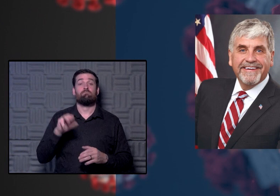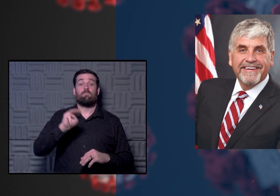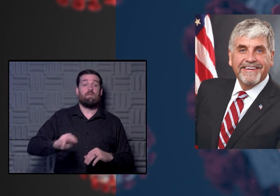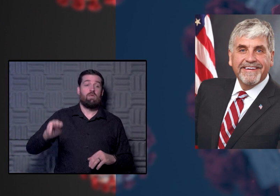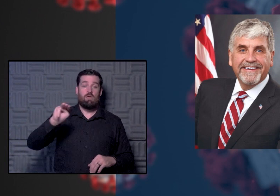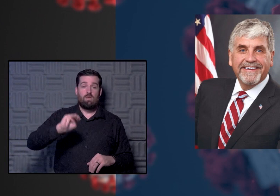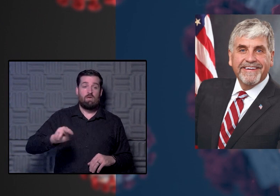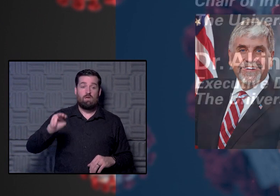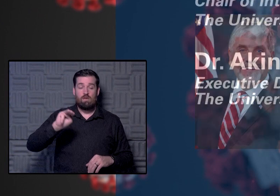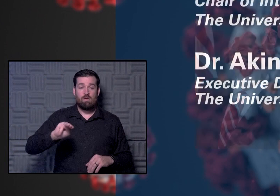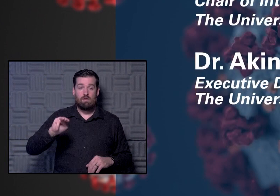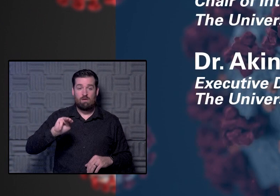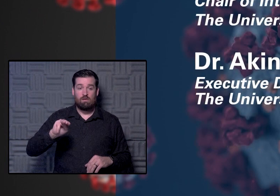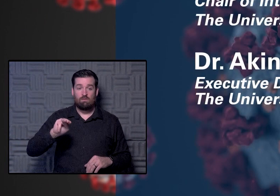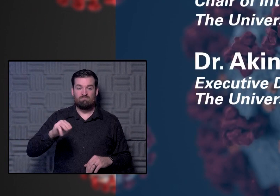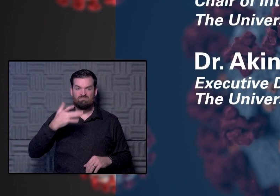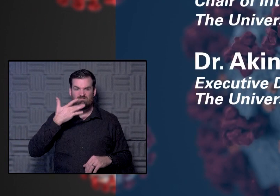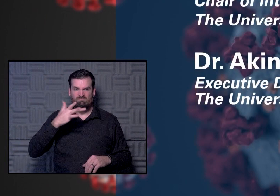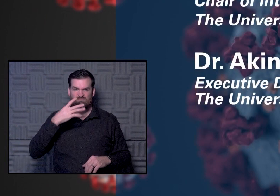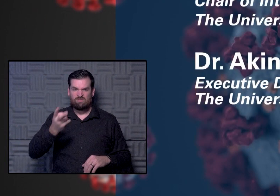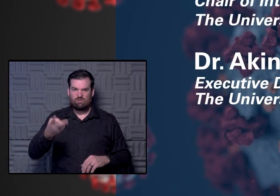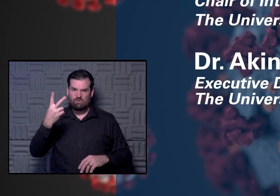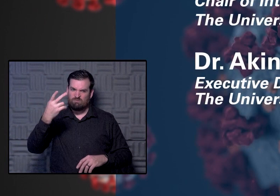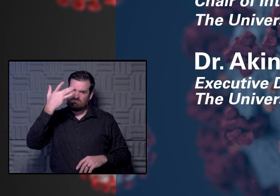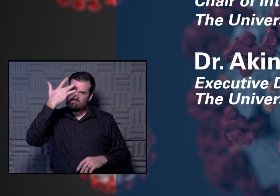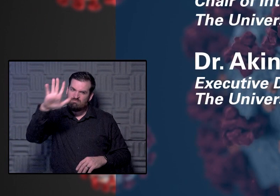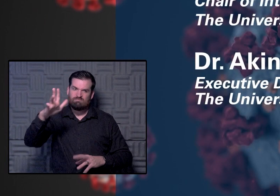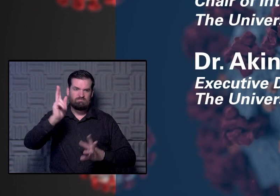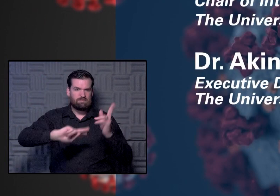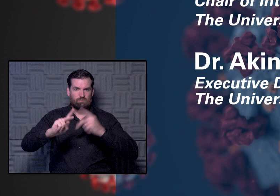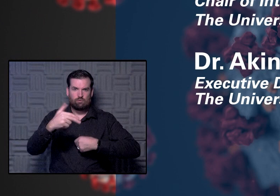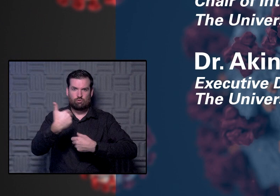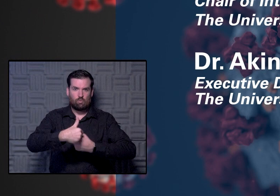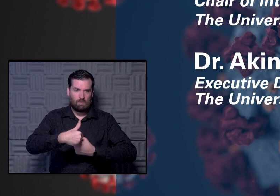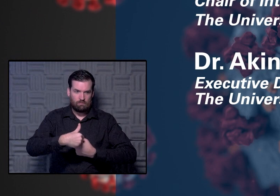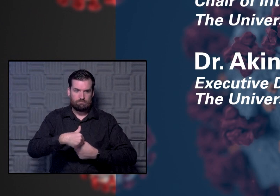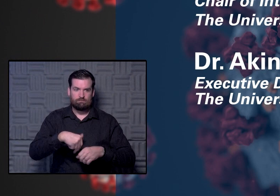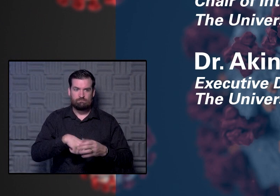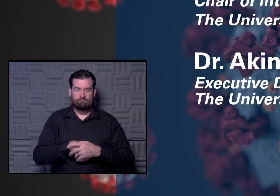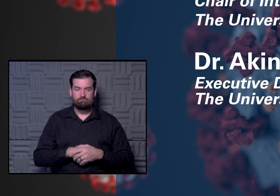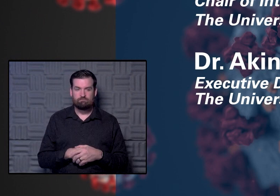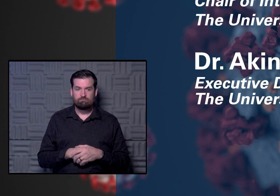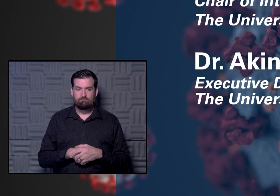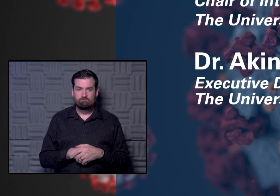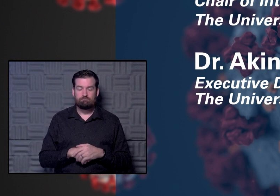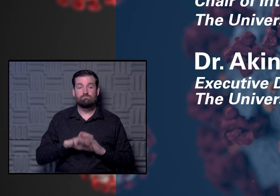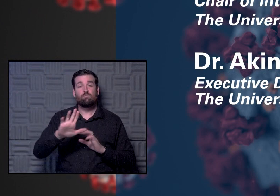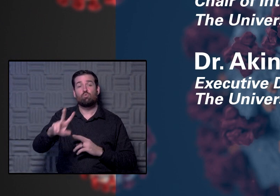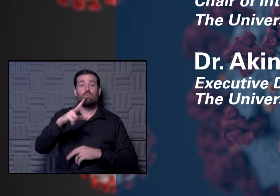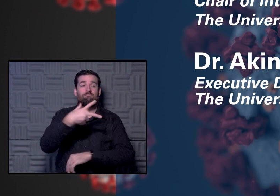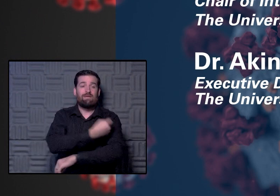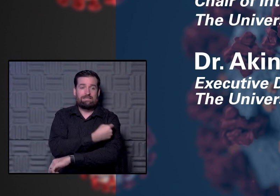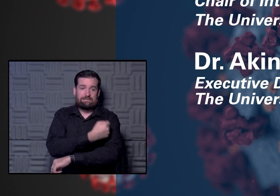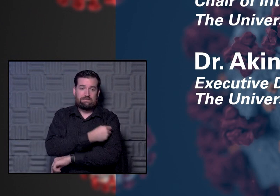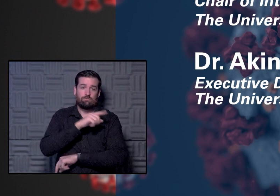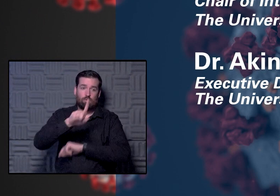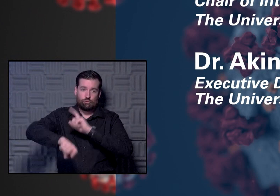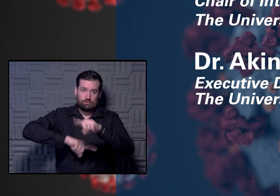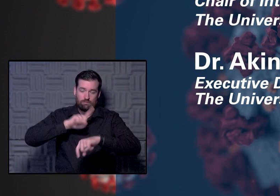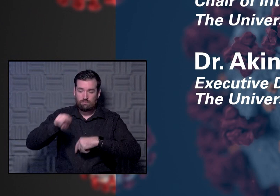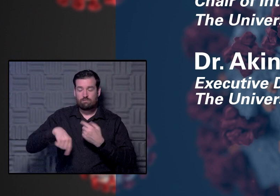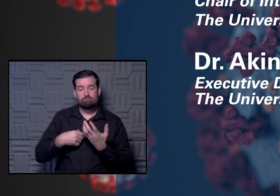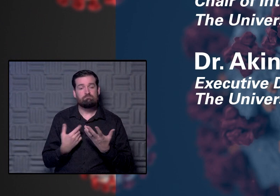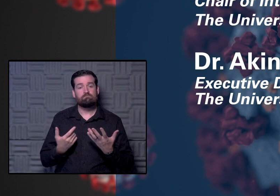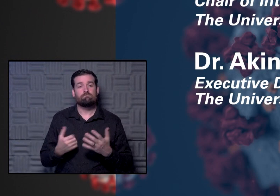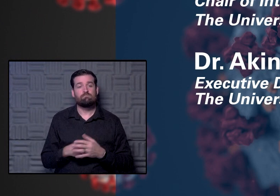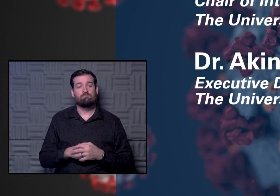Monday, we're lucky to have two very bright minds joining us to answer your vaccine questions, the ones